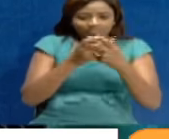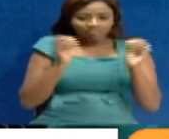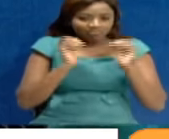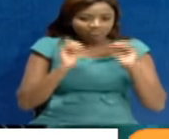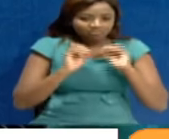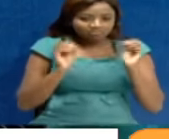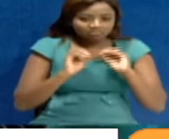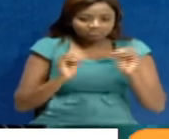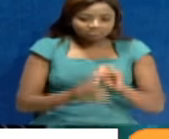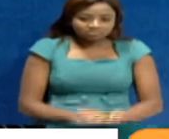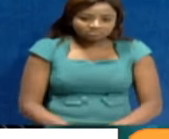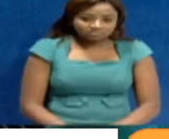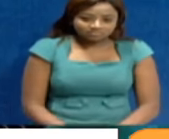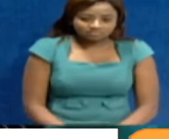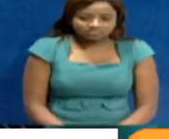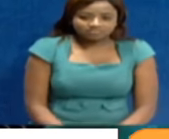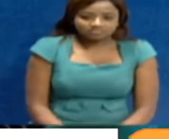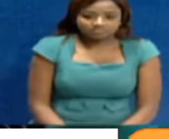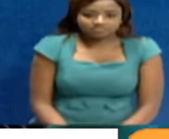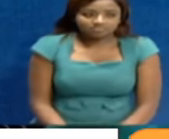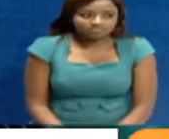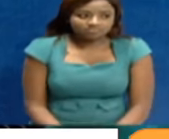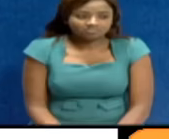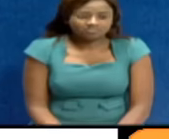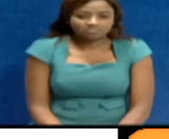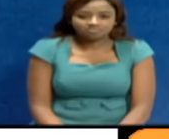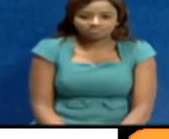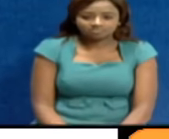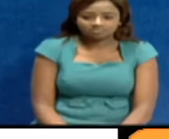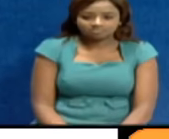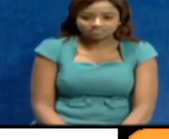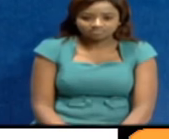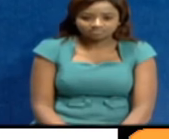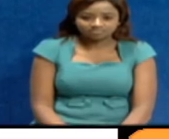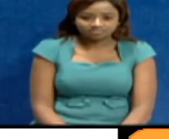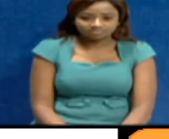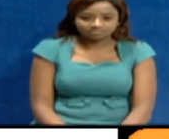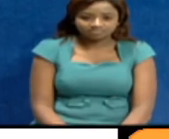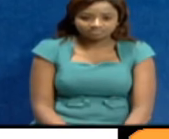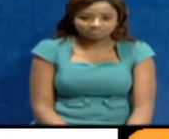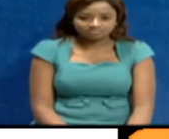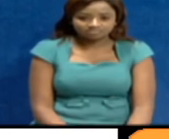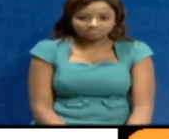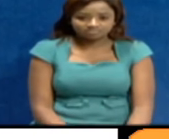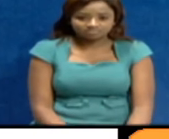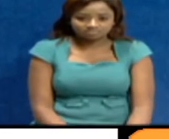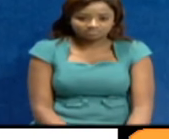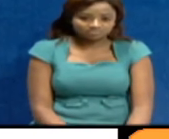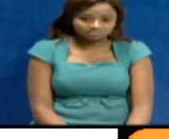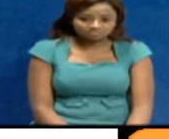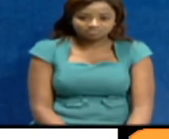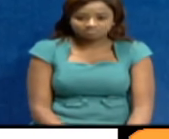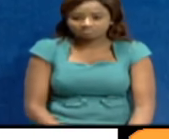want of procedural and substantive compliance with the law. Steve Ogola, and I hope we are still figuring out how to get Okiya back on the